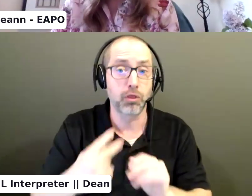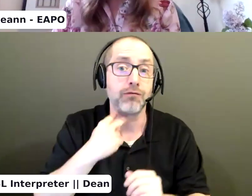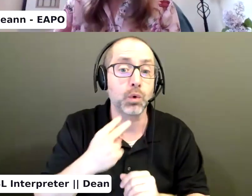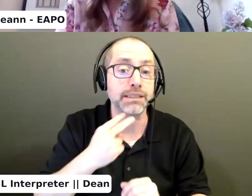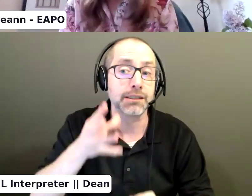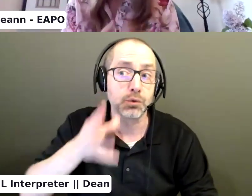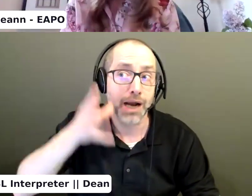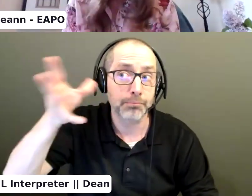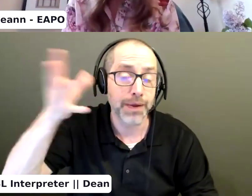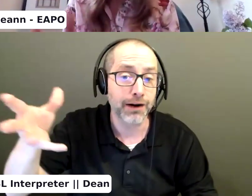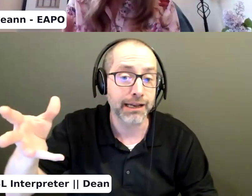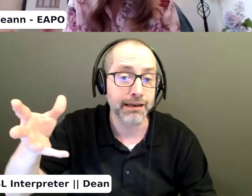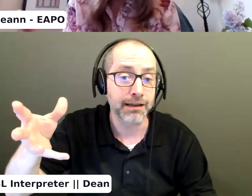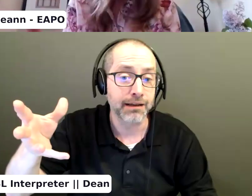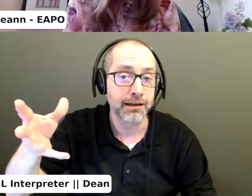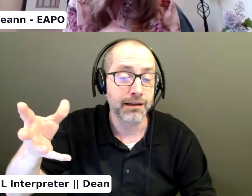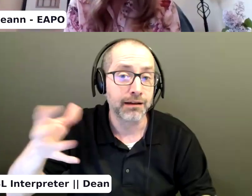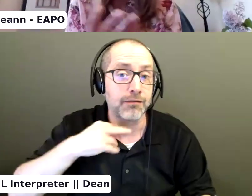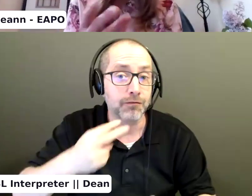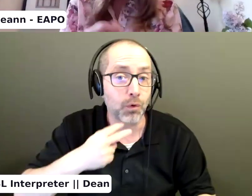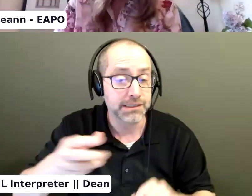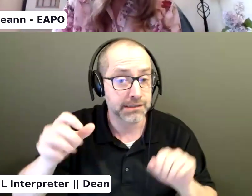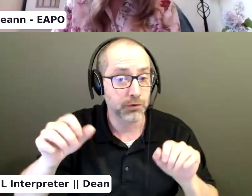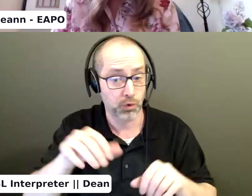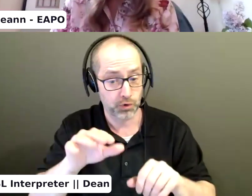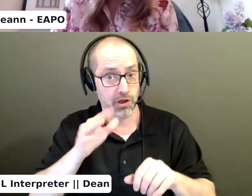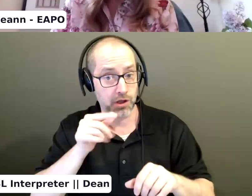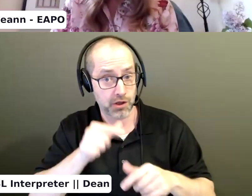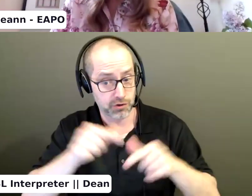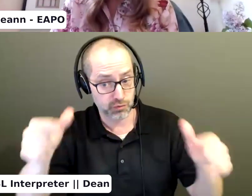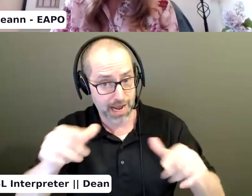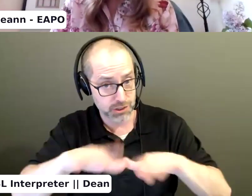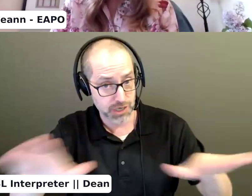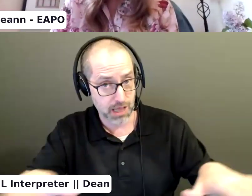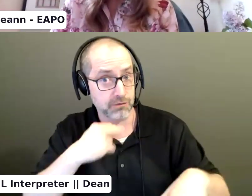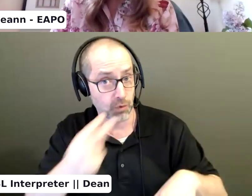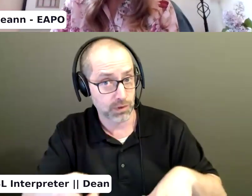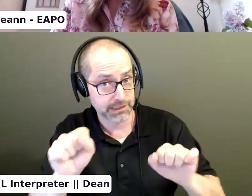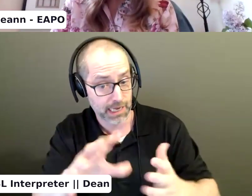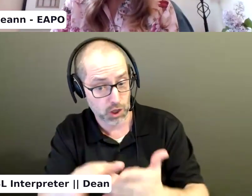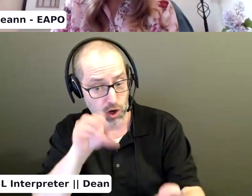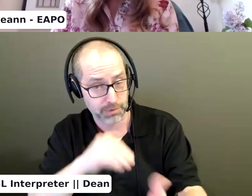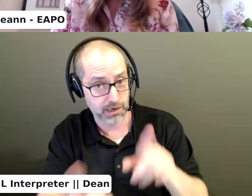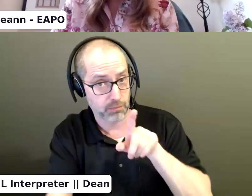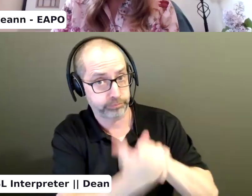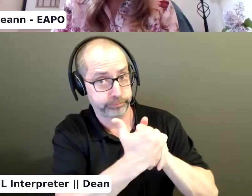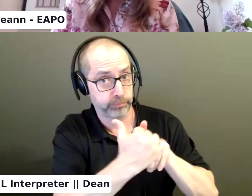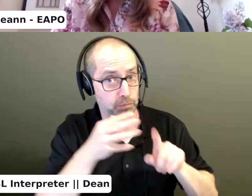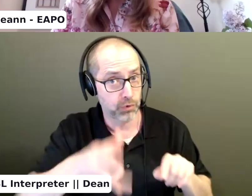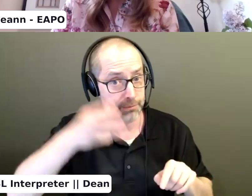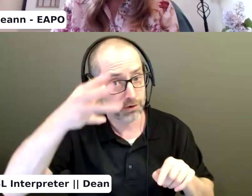I guess maybe it's the same scenario. It doesn't matter if it's AI or if it's someone else calling in person. Does that make a difference in terms of